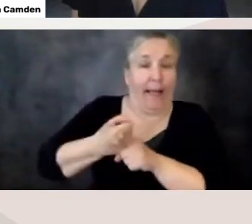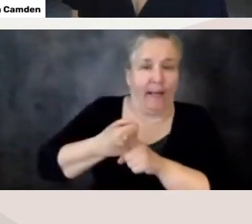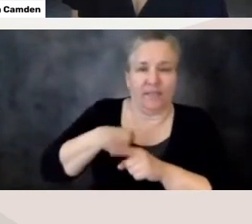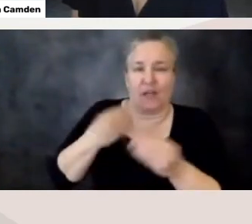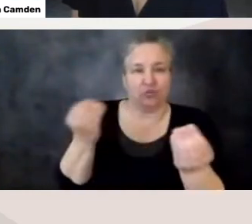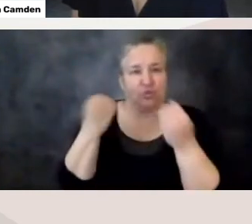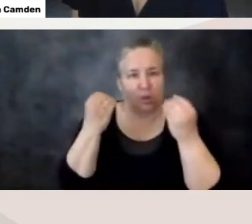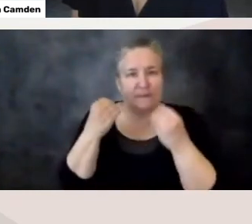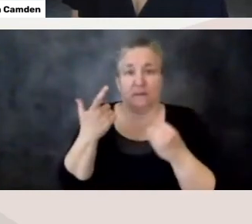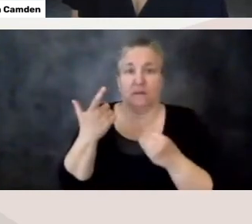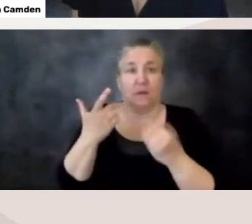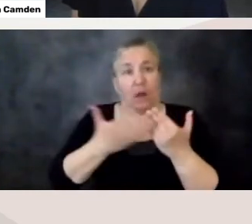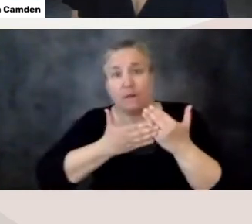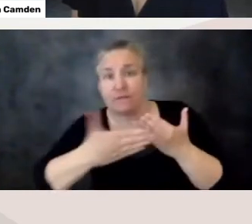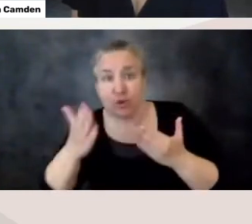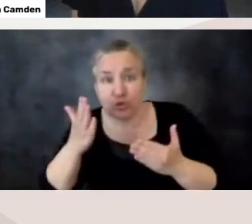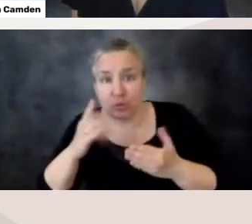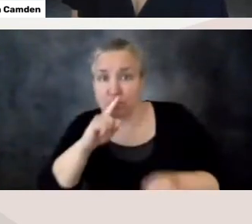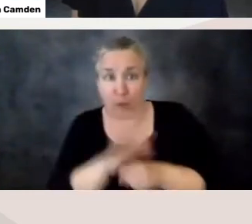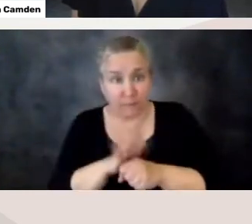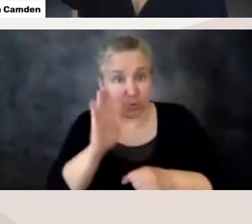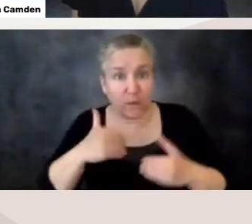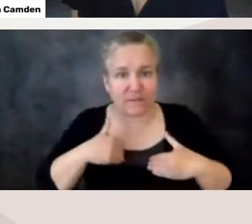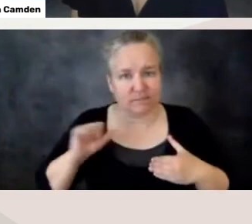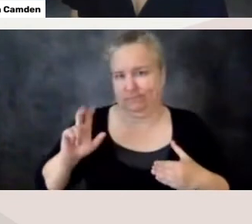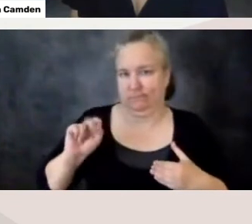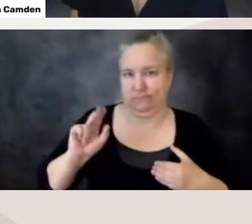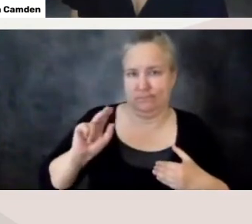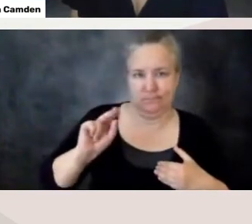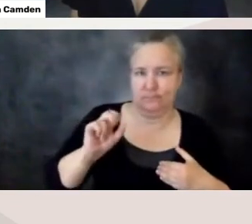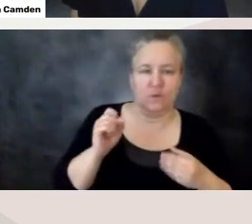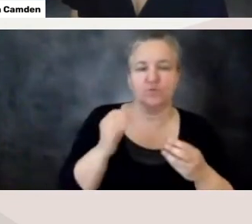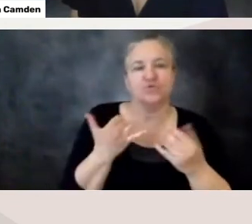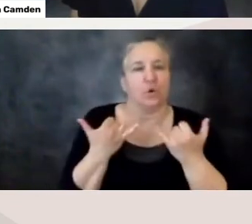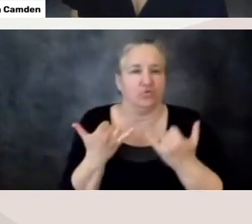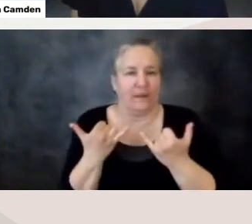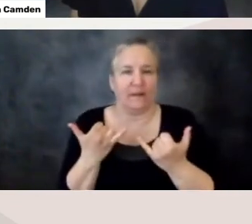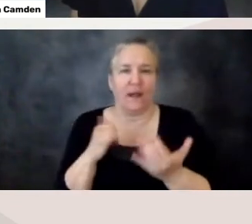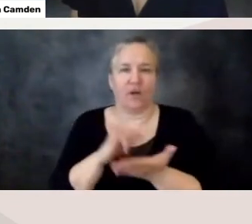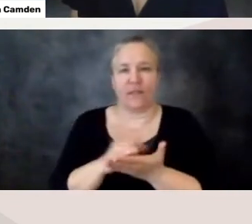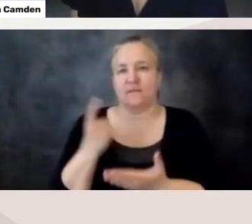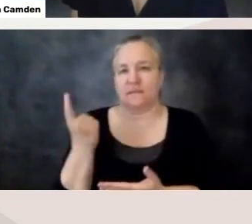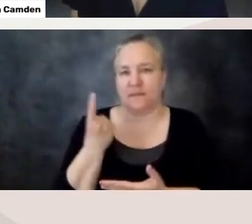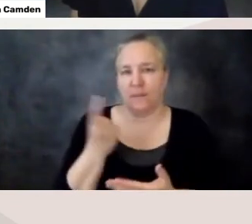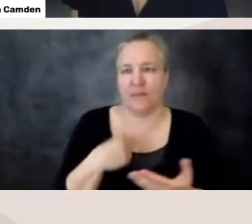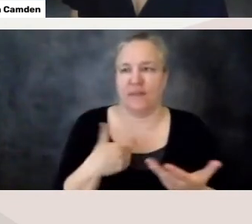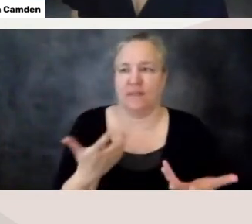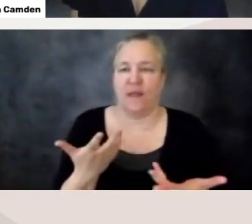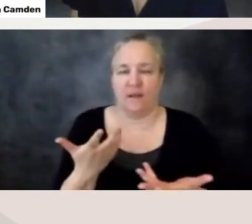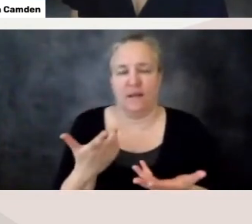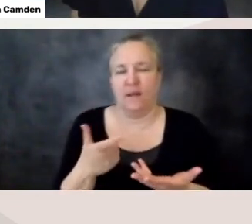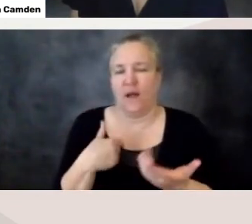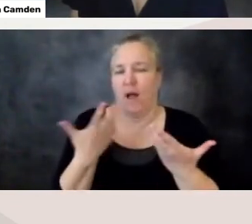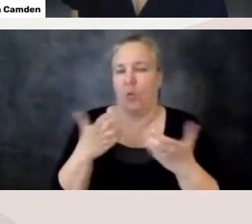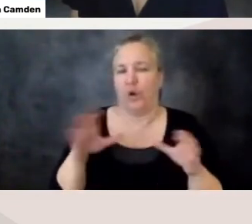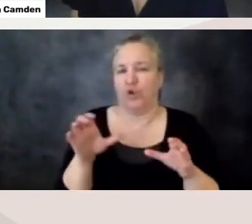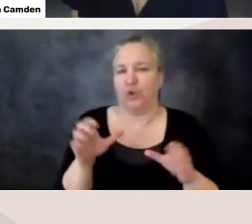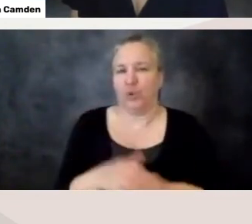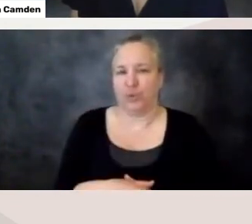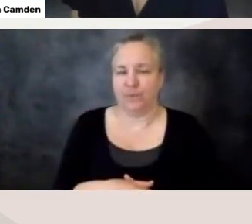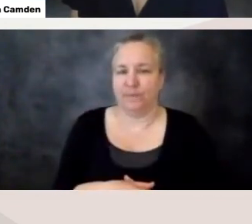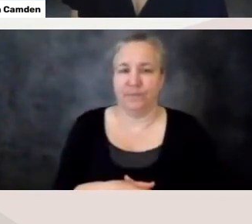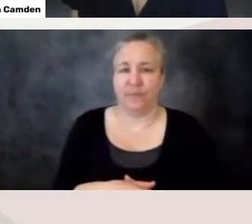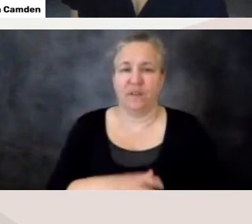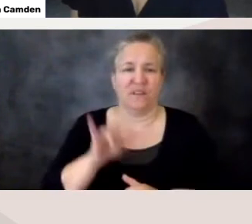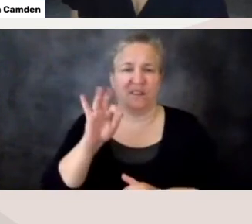is really not promised. So, like right now, if there's something that I want to do, if I don't